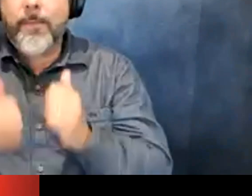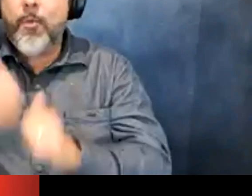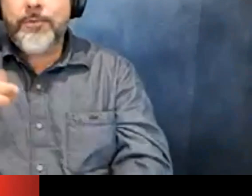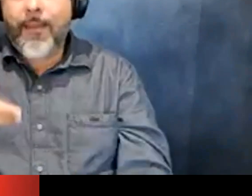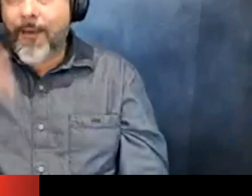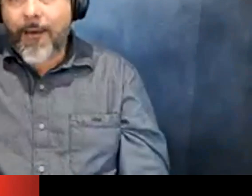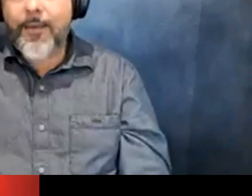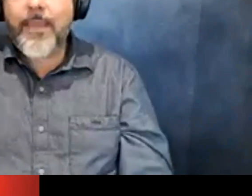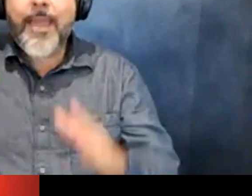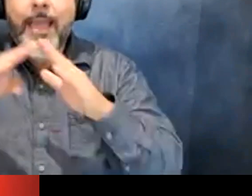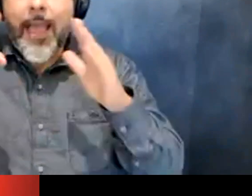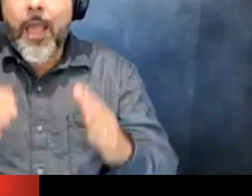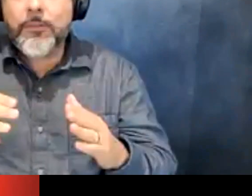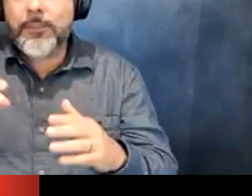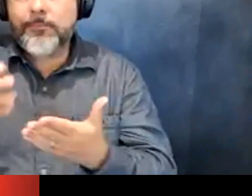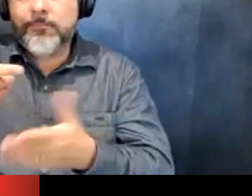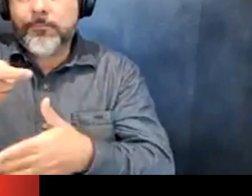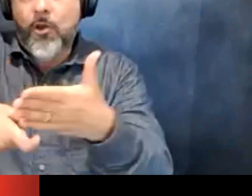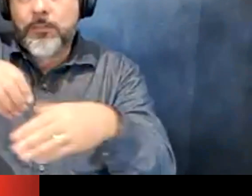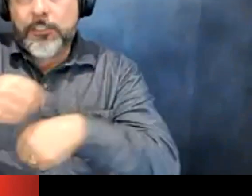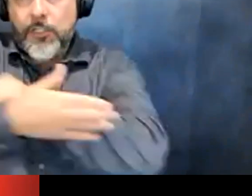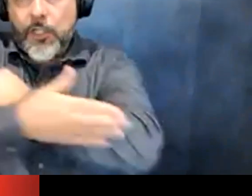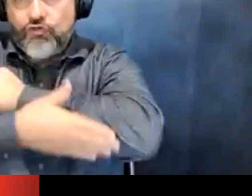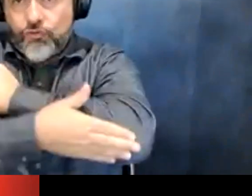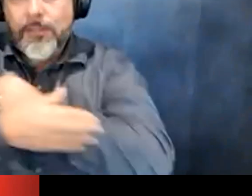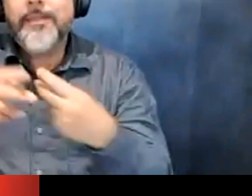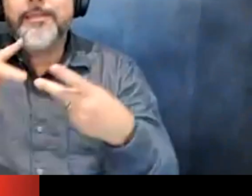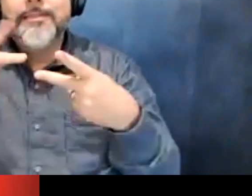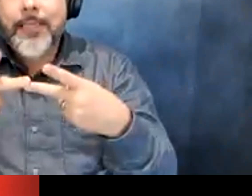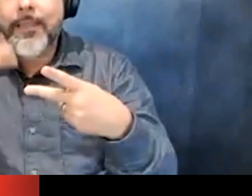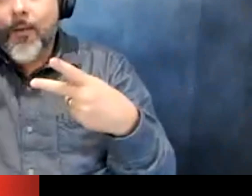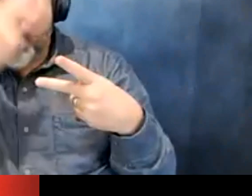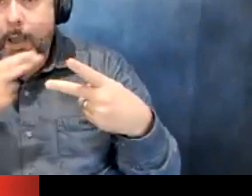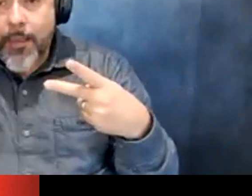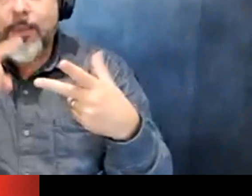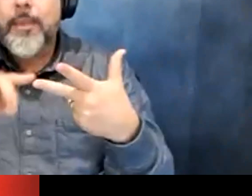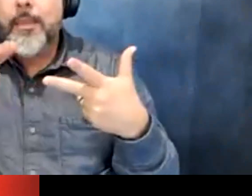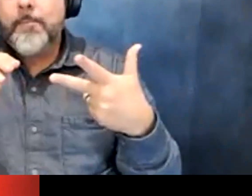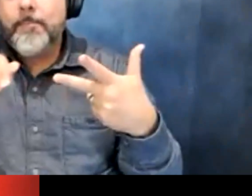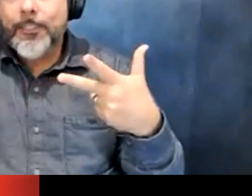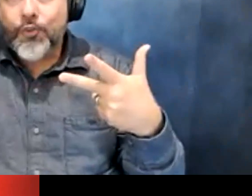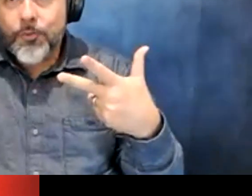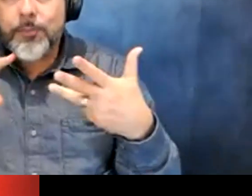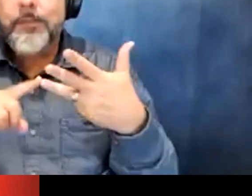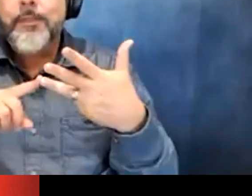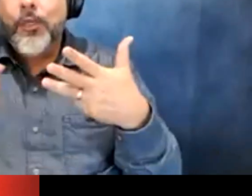housing wage in the country, followed by Hawaii, Massachusetts, and New York. You would have to